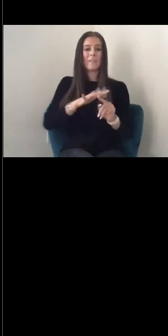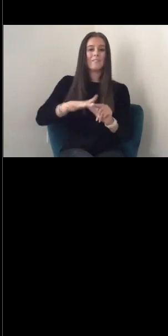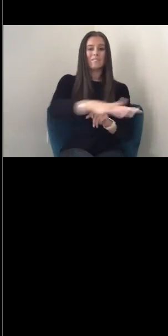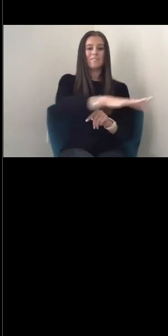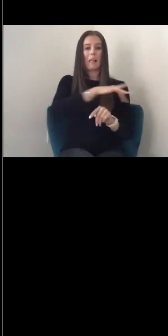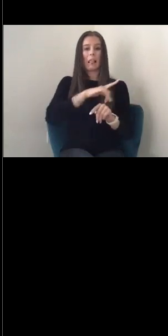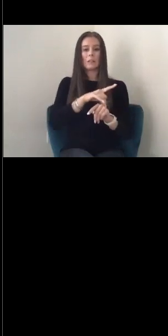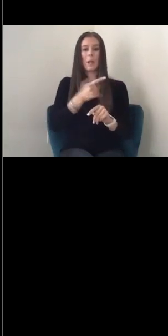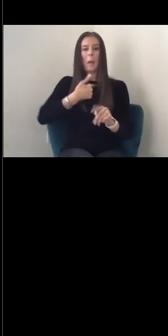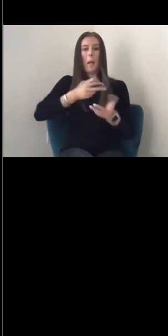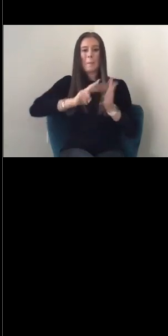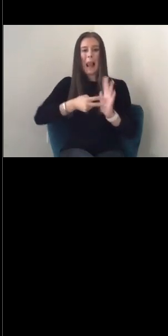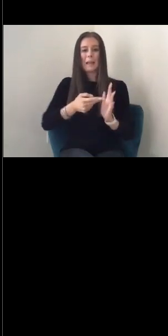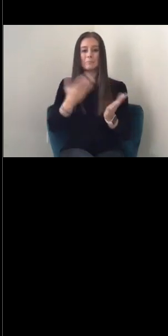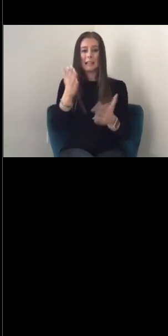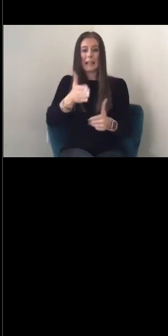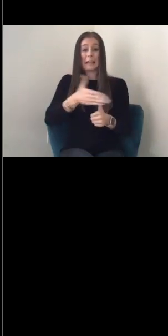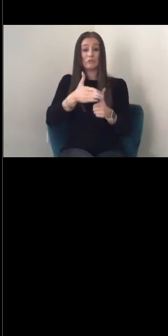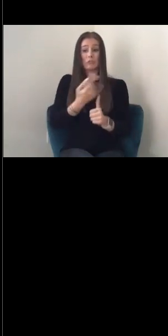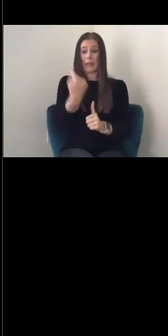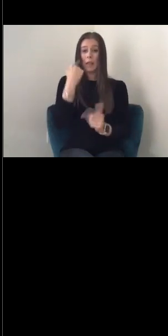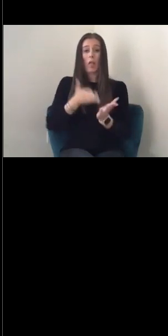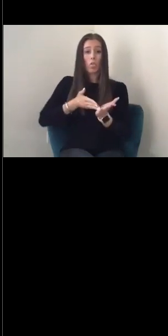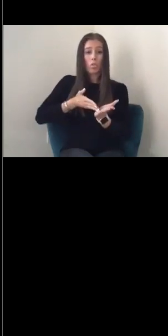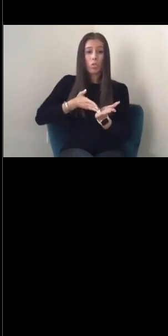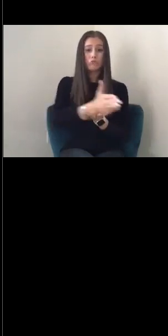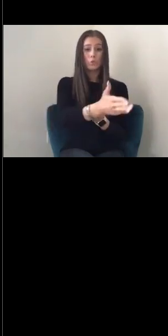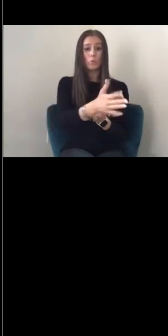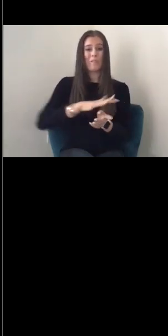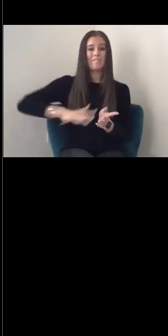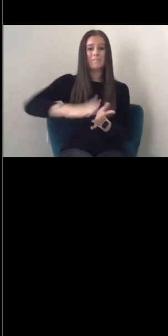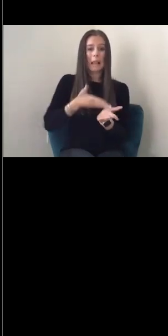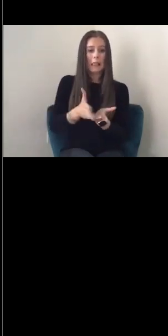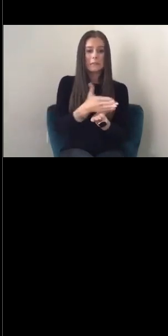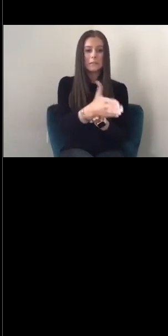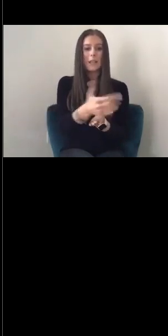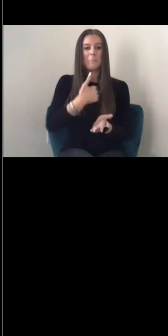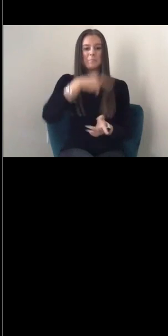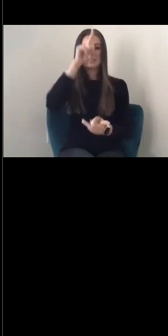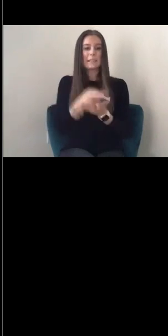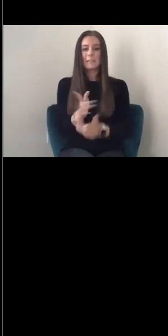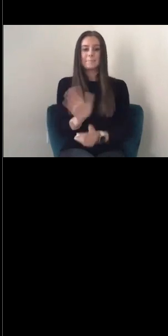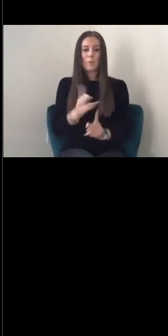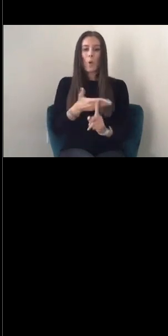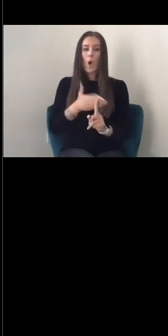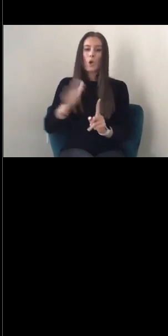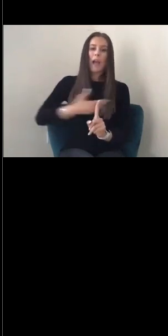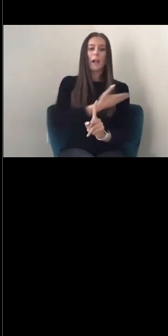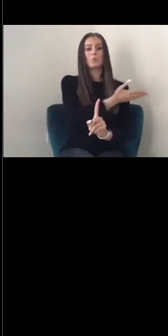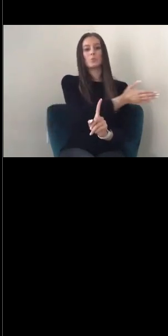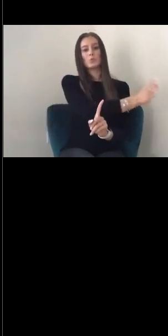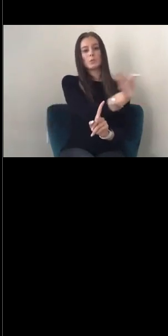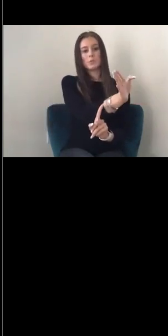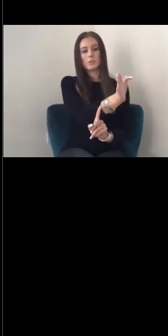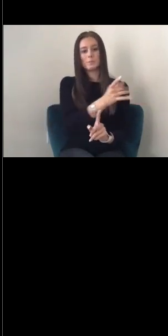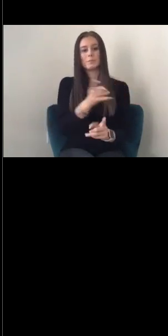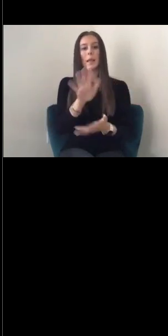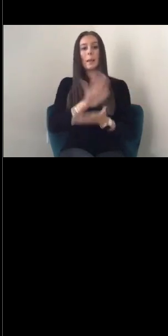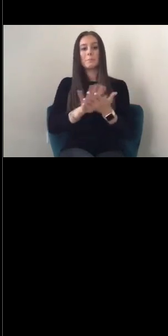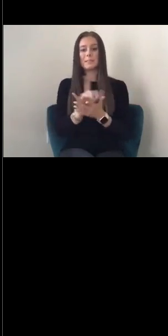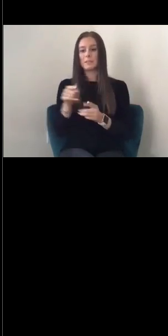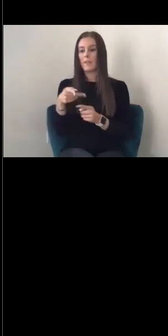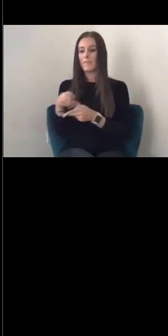field rather than pass through it, as was proposed at supplementary consultation. This would connect with the